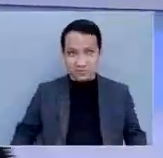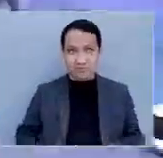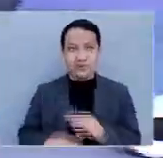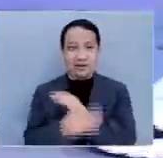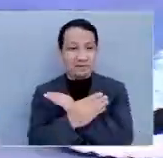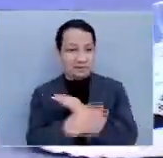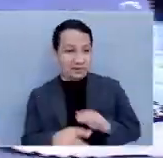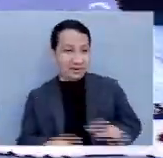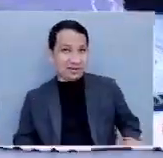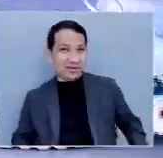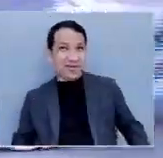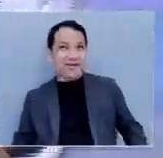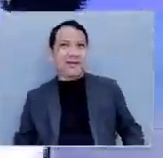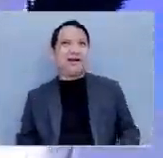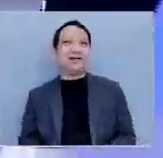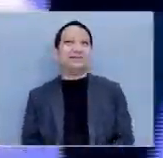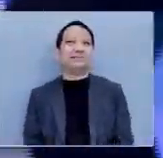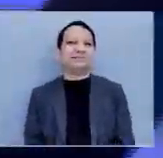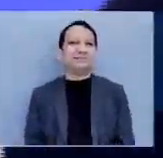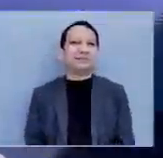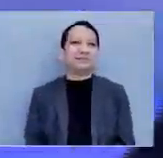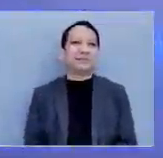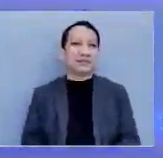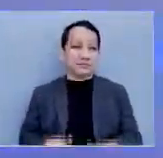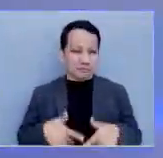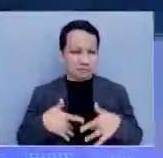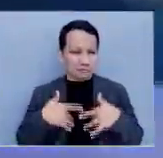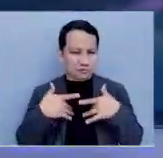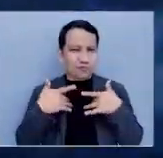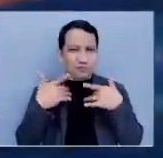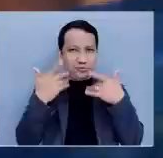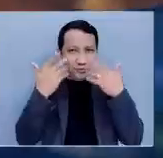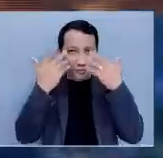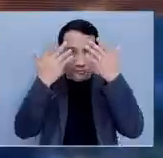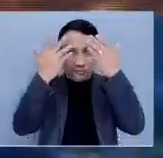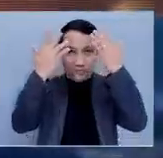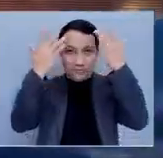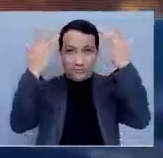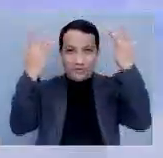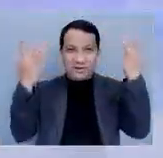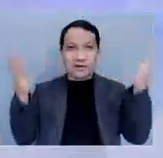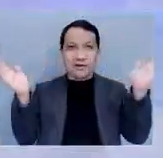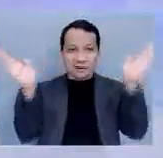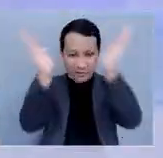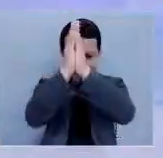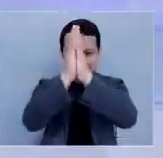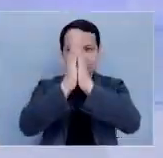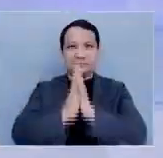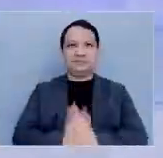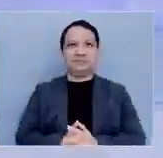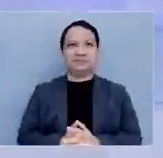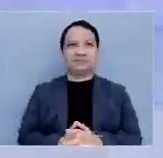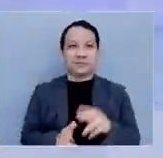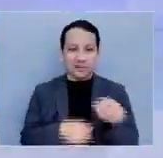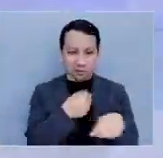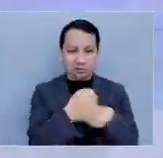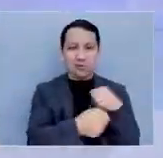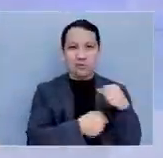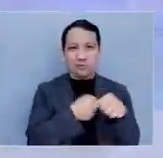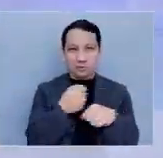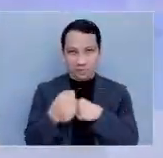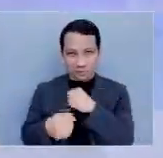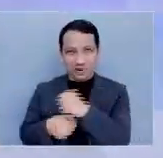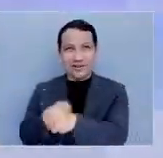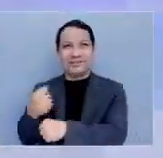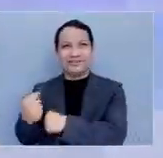Step. Next. And feel your body. Two and clap. Clap. Now roll it.